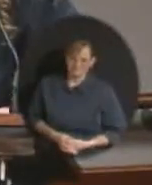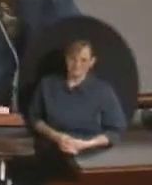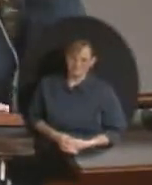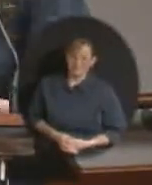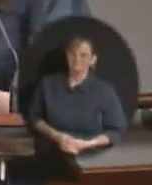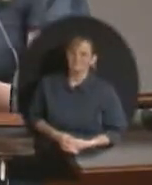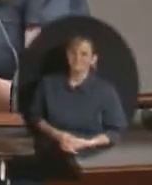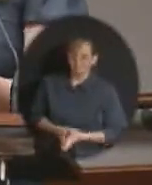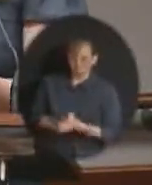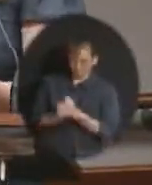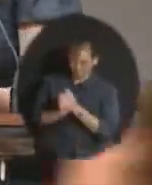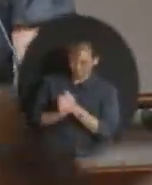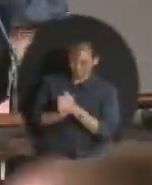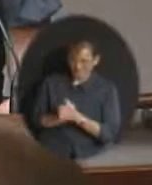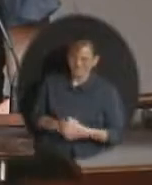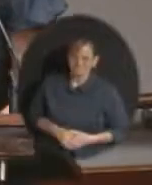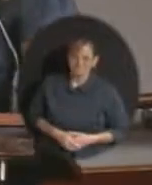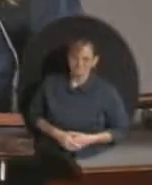Congratulations. Bye.